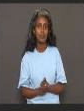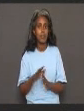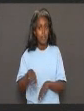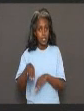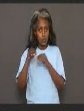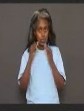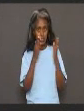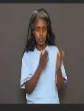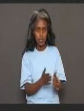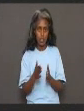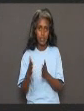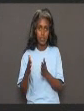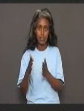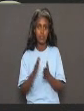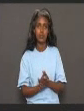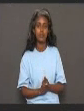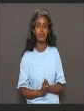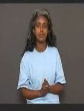Students, let's get ready.